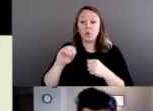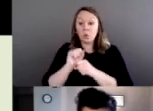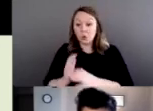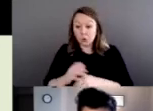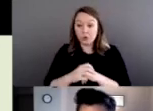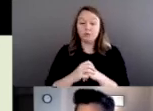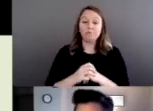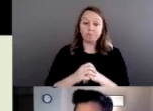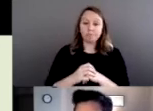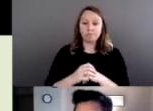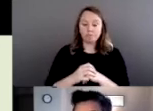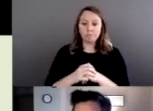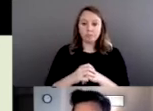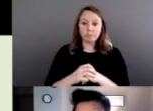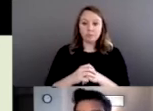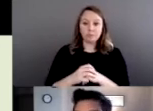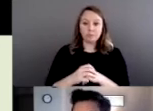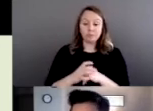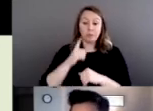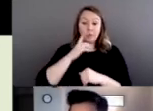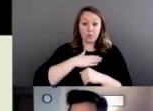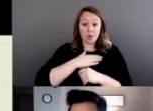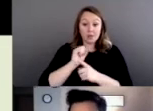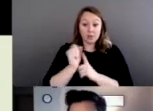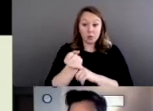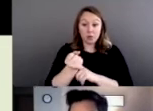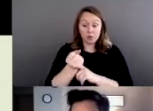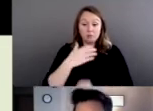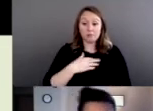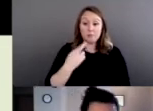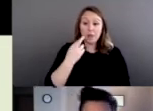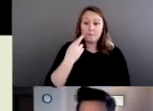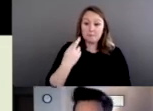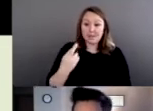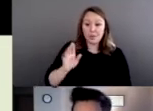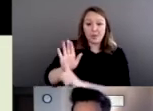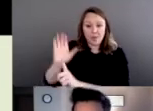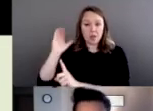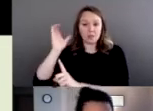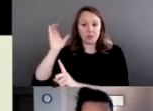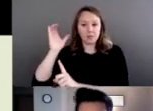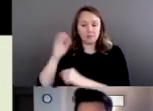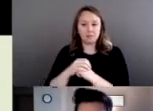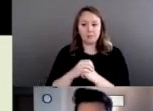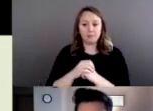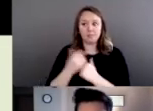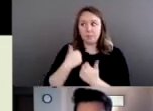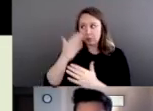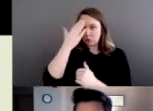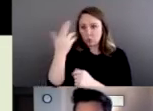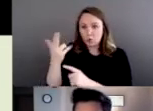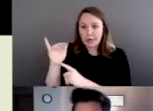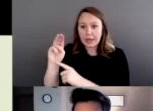Like from my, in my case, it was my best friend's cousin. You know, I knew him. We had